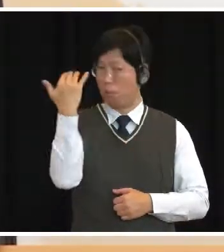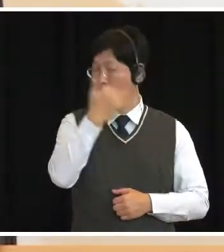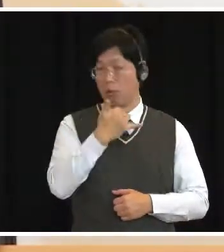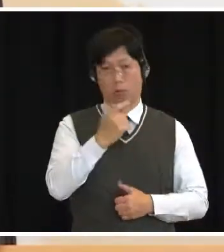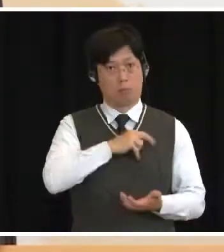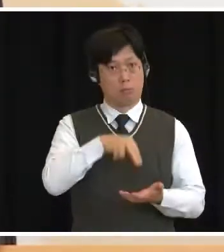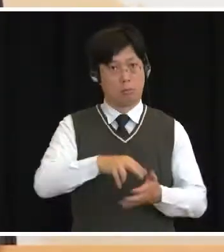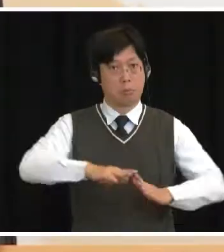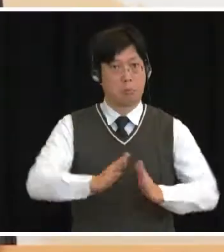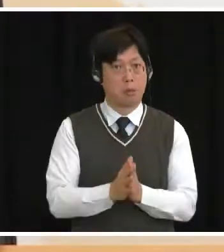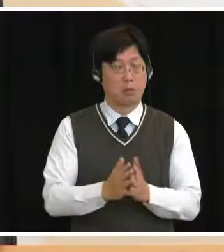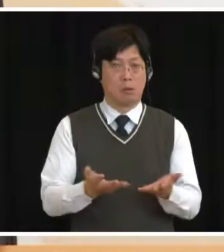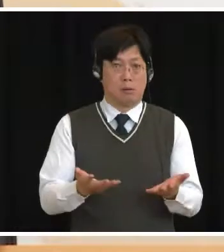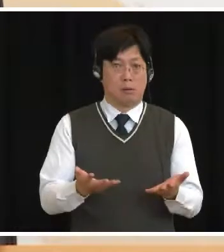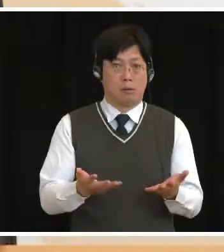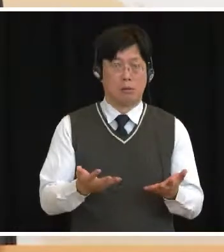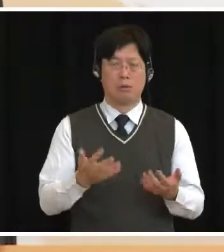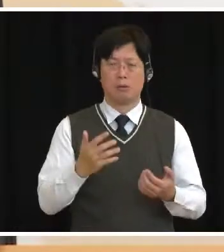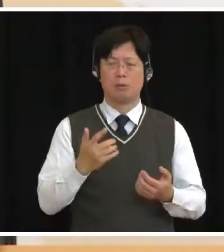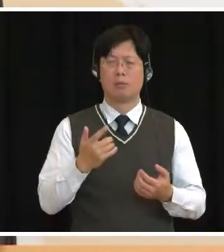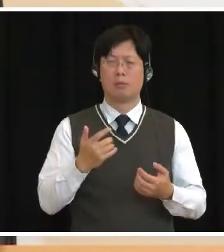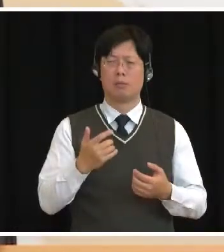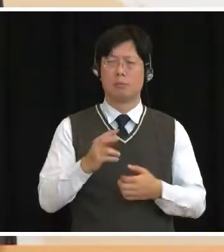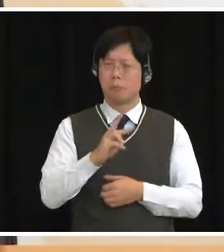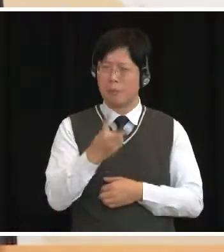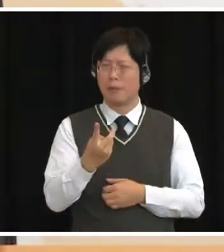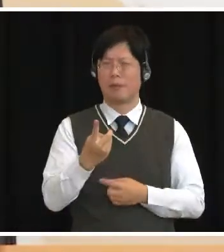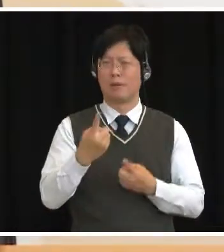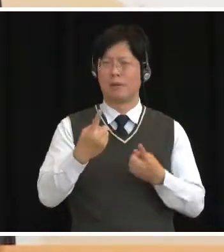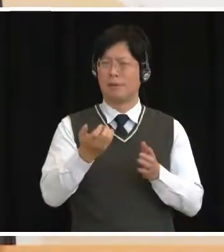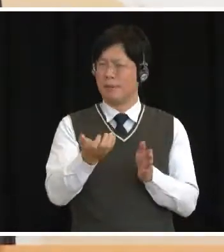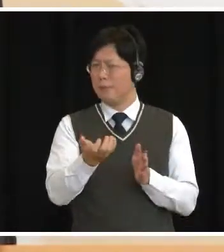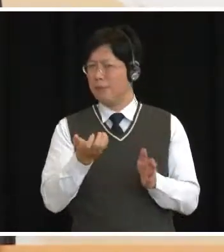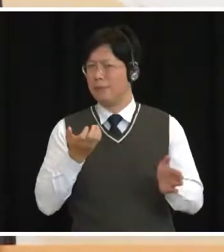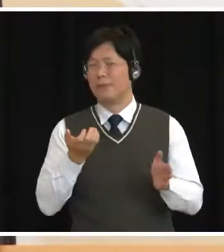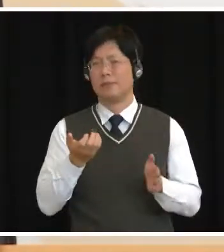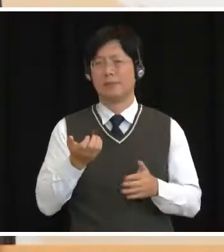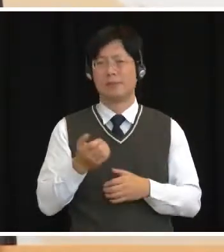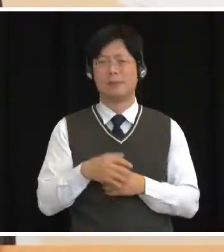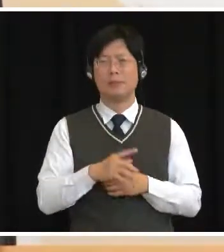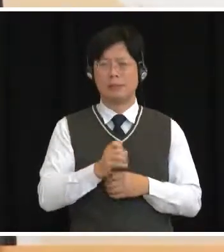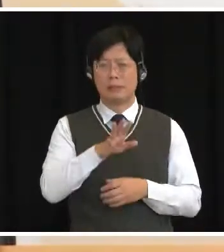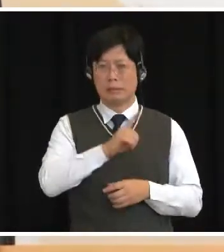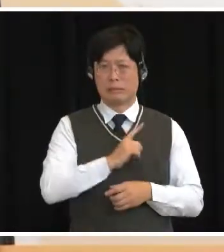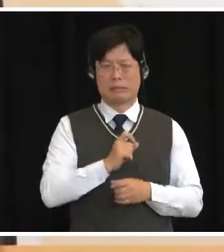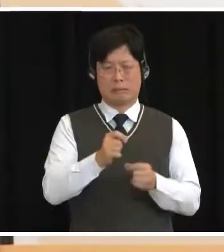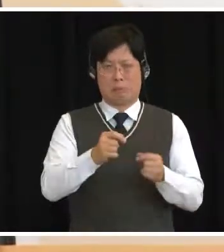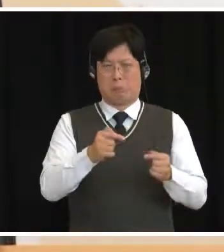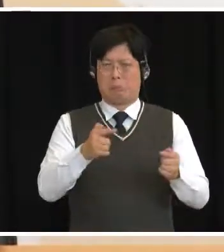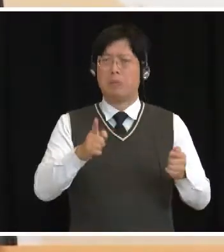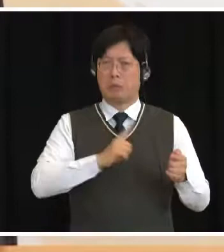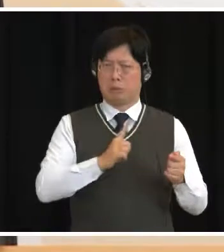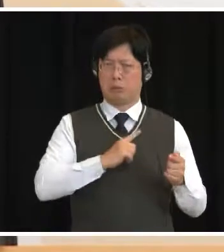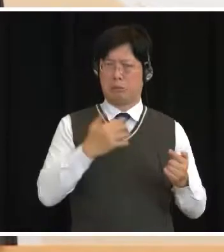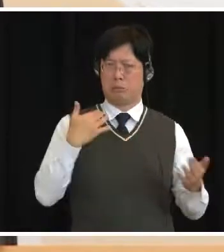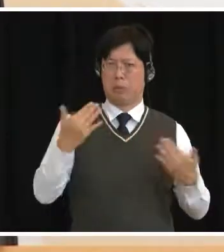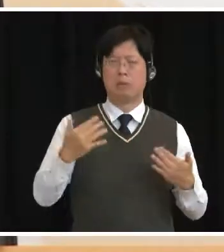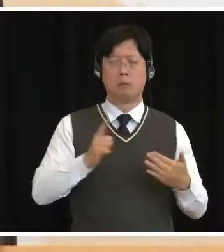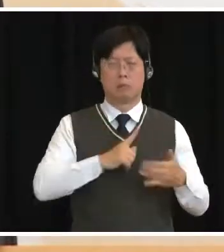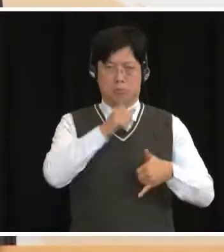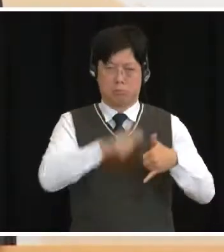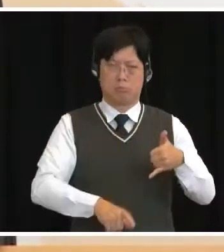capacity of the child? And the child becomes more and more capable of making her or his